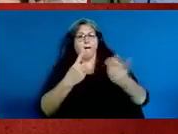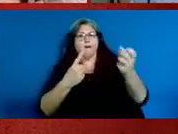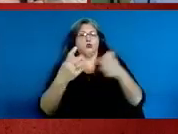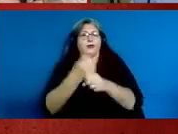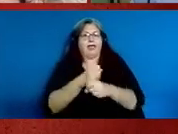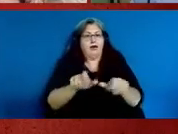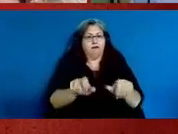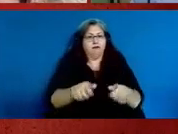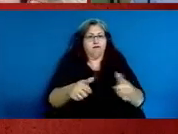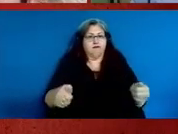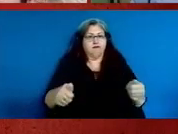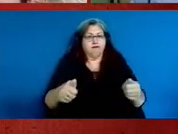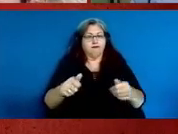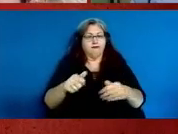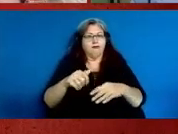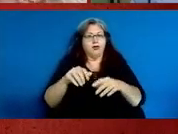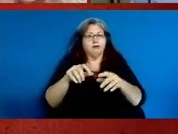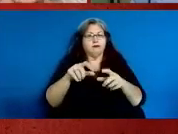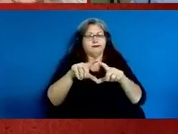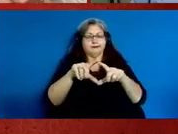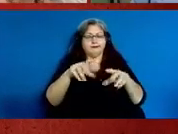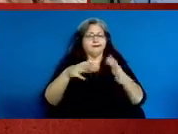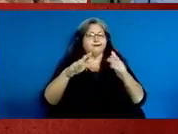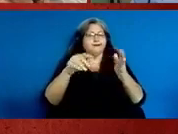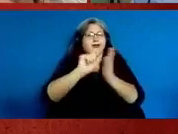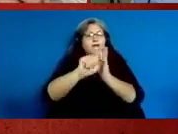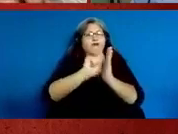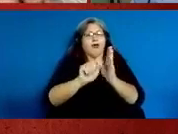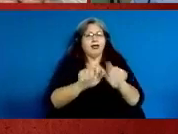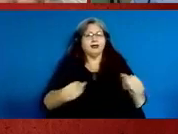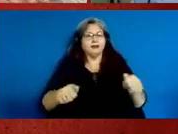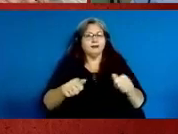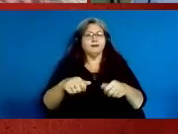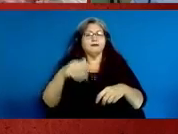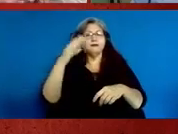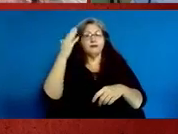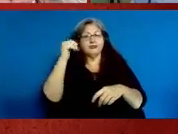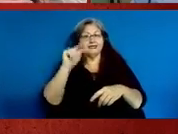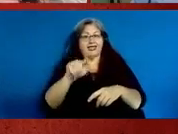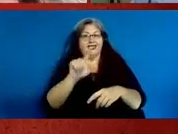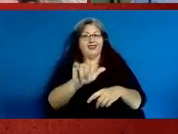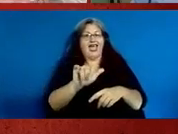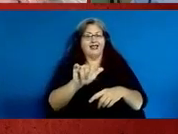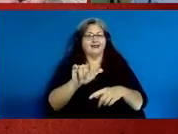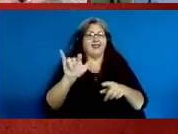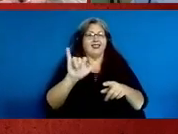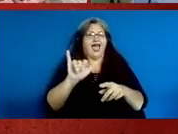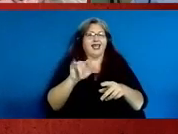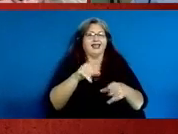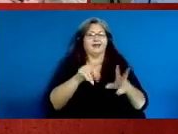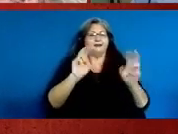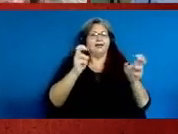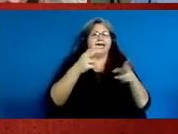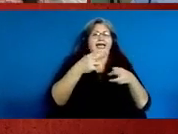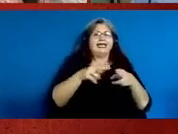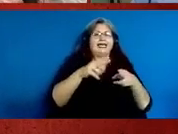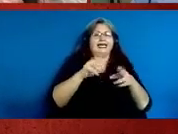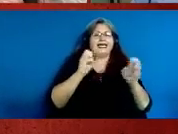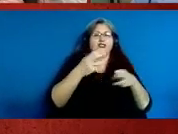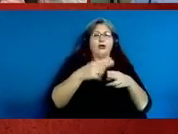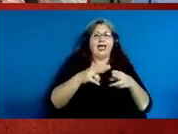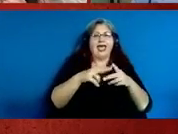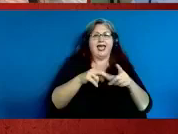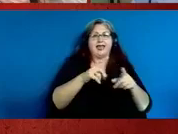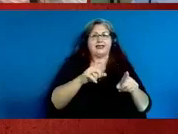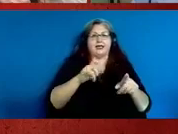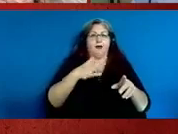conscription notice, you know, and you would because that's an Easter egg in the animated film. My